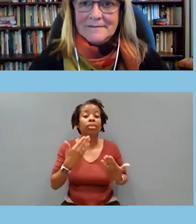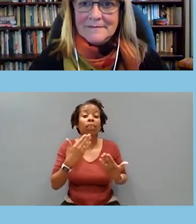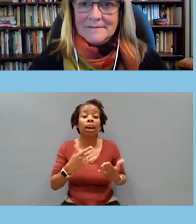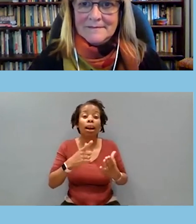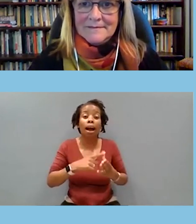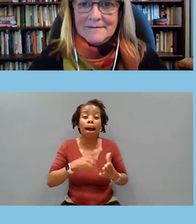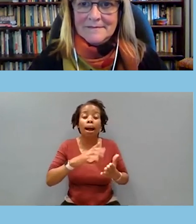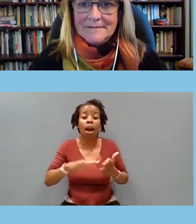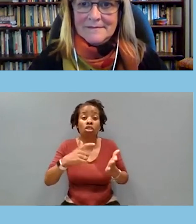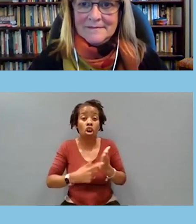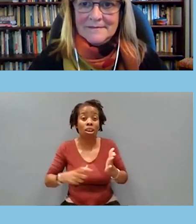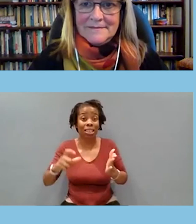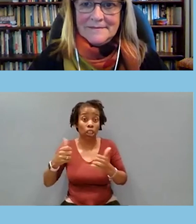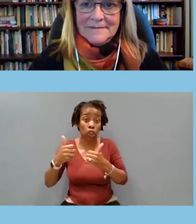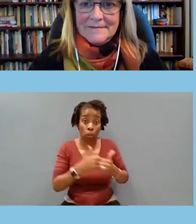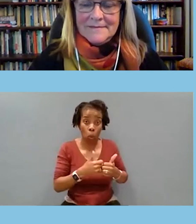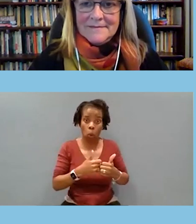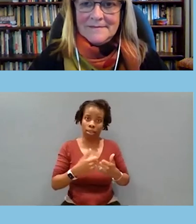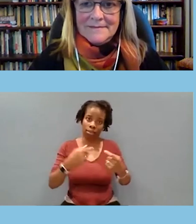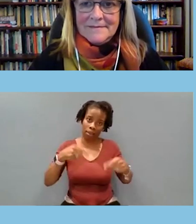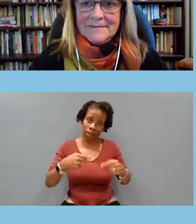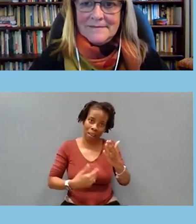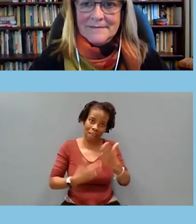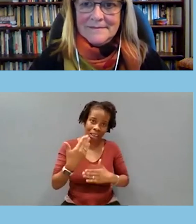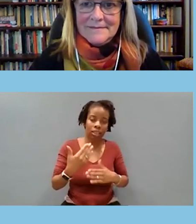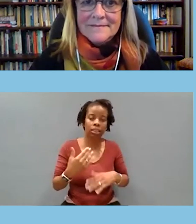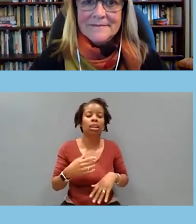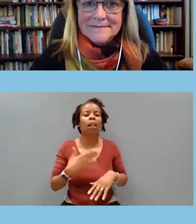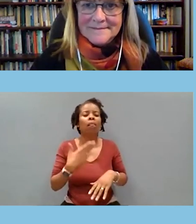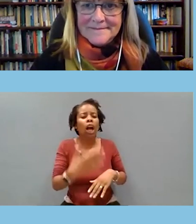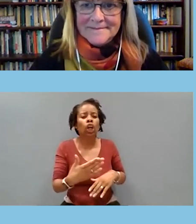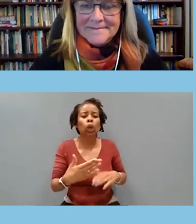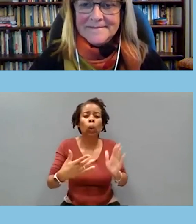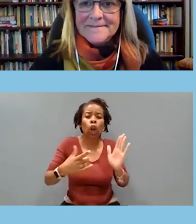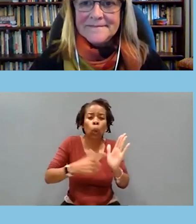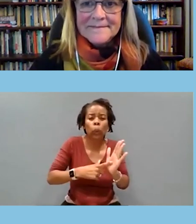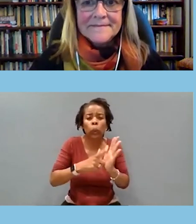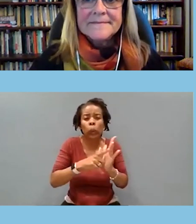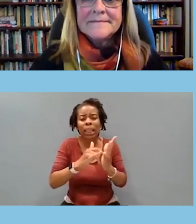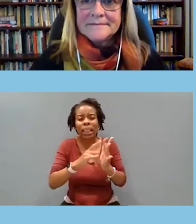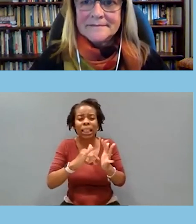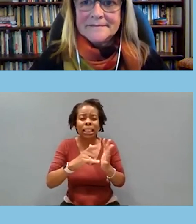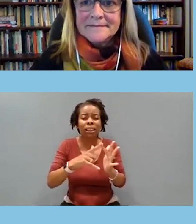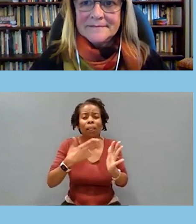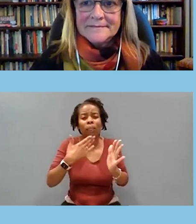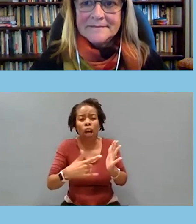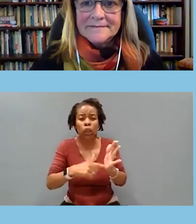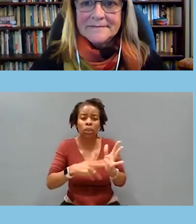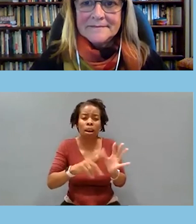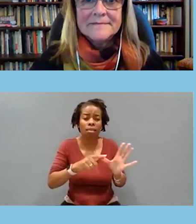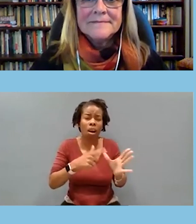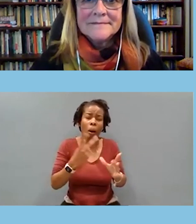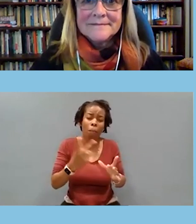for supporting the Voices in the Gallery, and to thank Louise and Tanya for being in every way absolutely tremendous tonight. I'm going